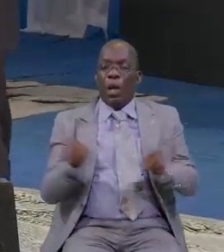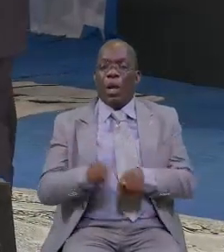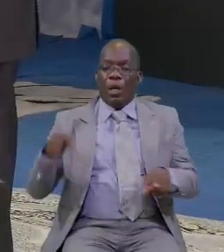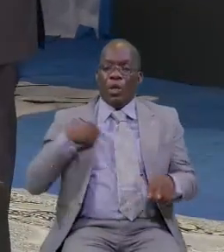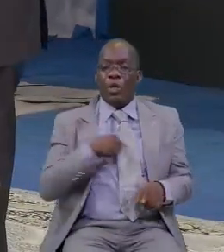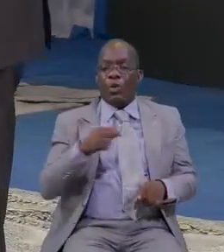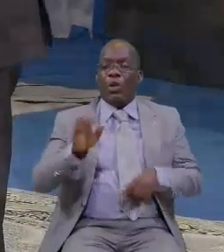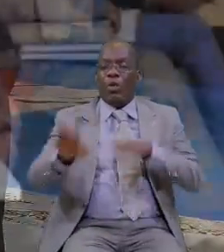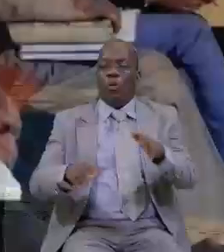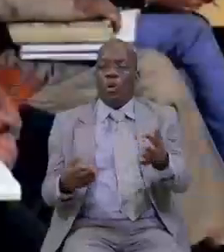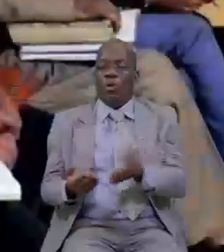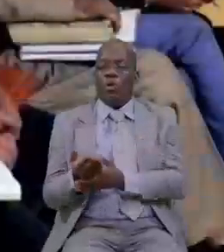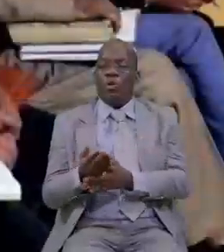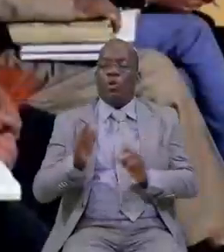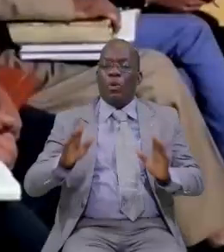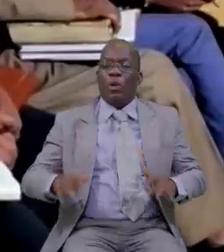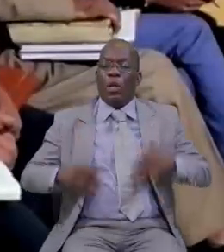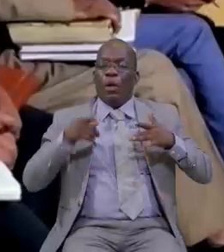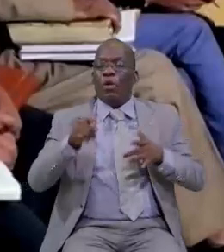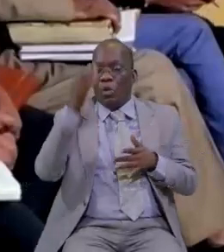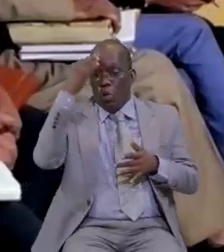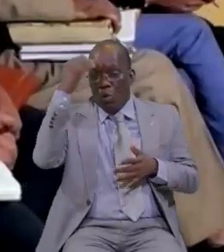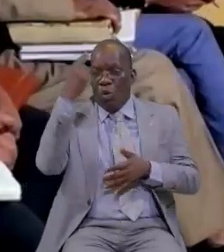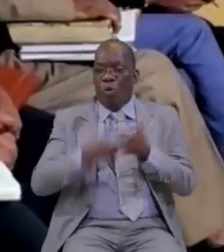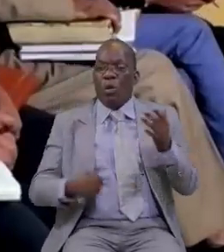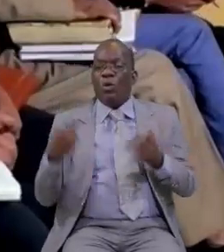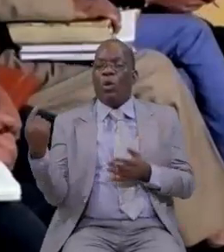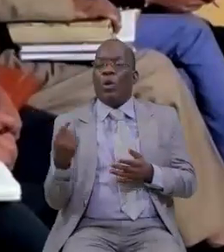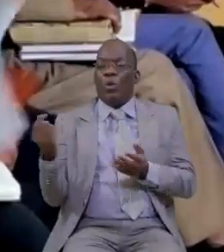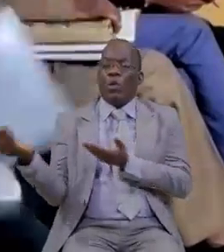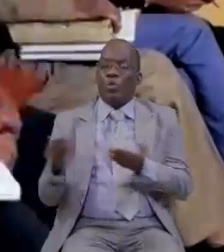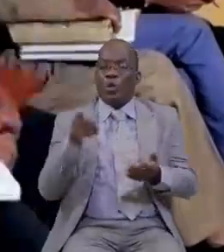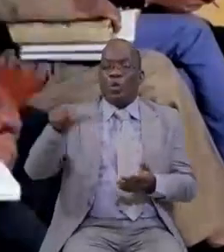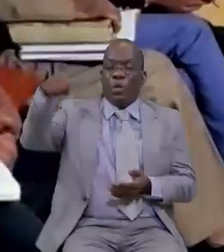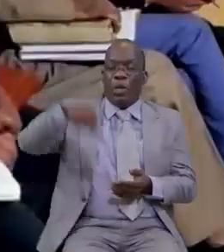the things that usually bring you down. You know the things